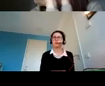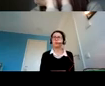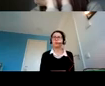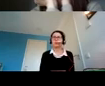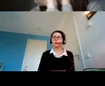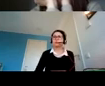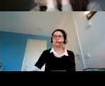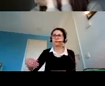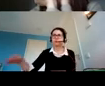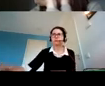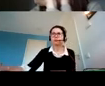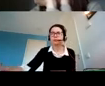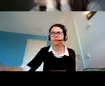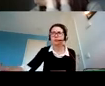models,